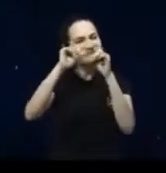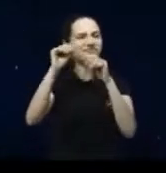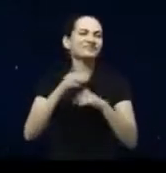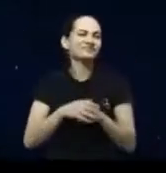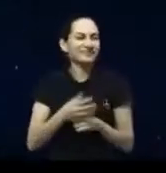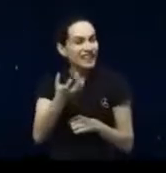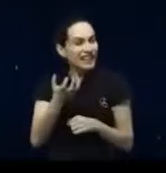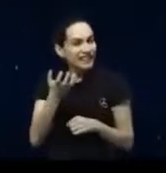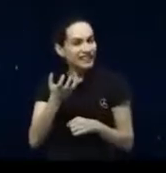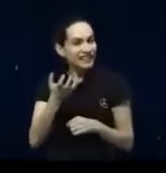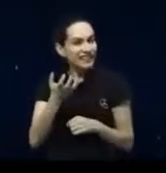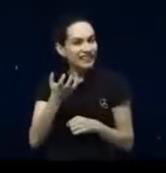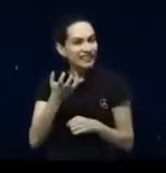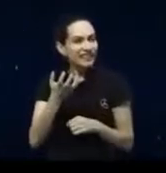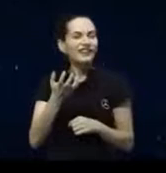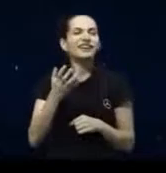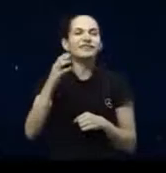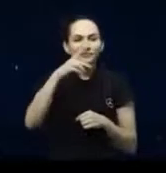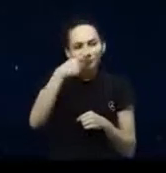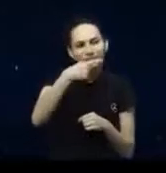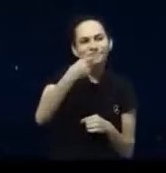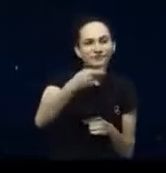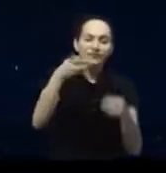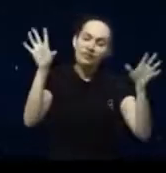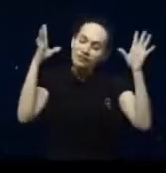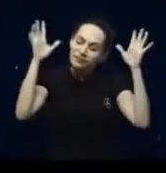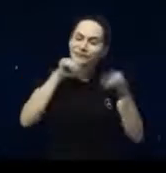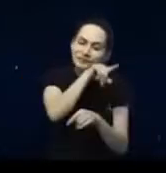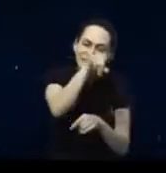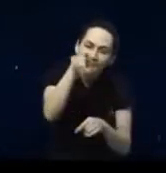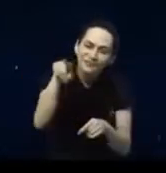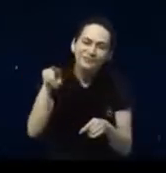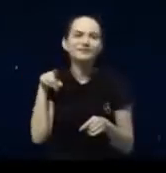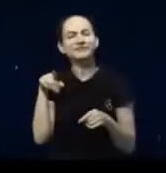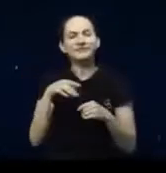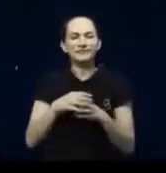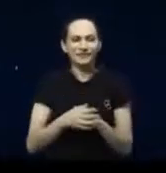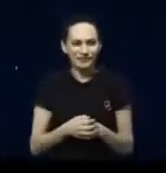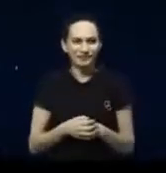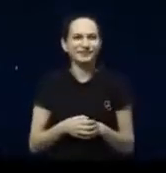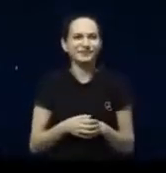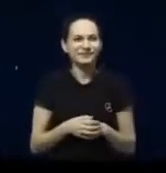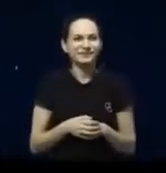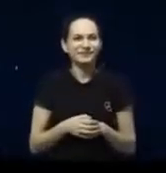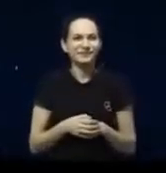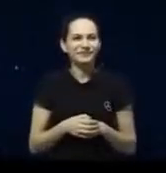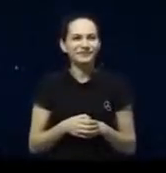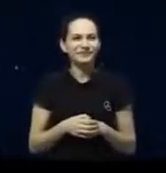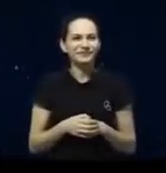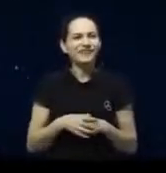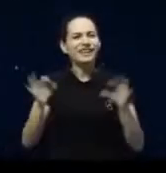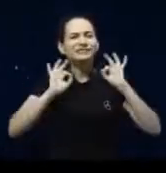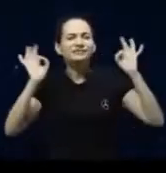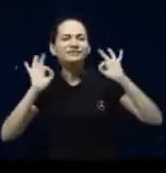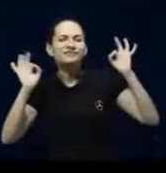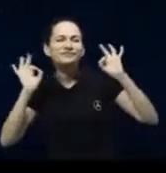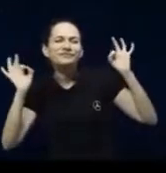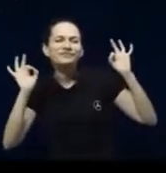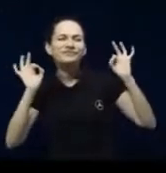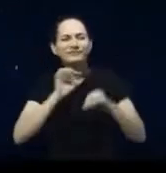I really want is Than My Gomes completo Legends World you here is